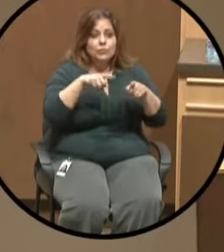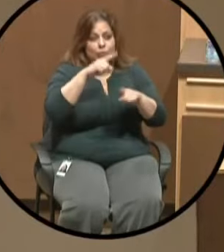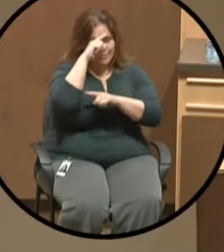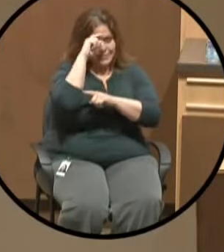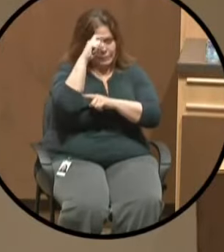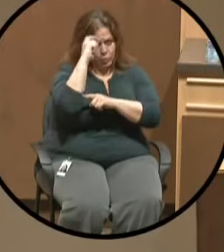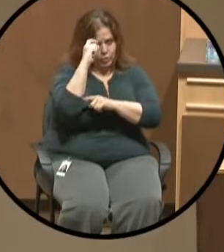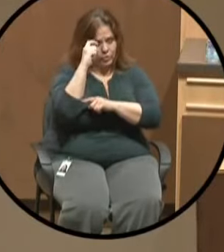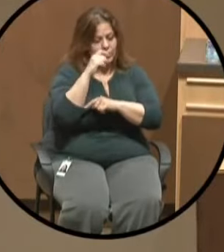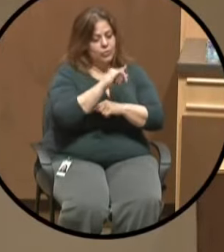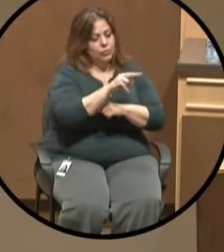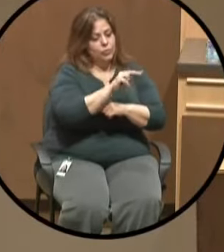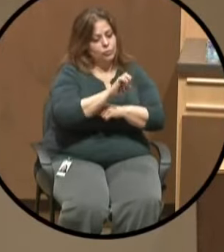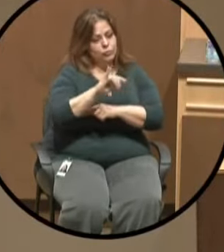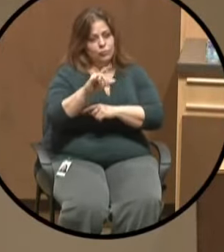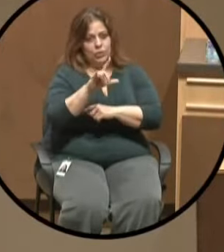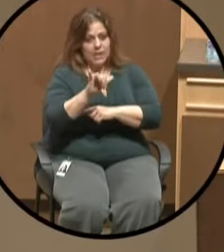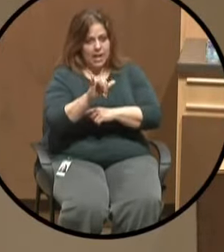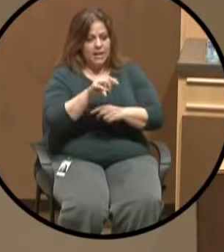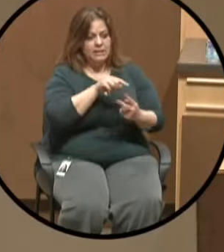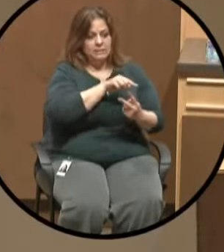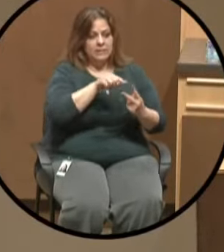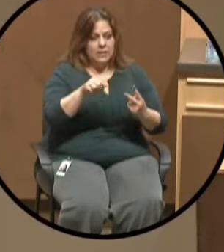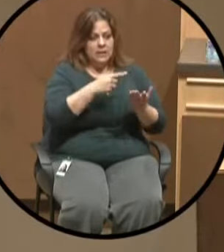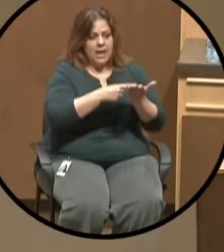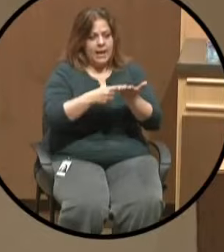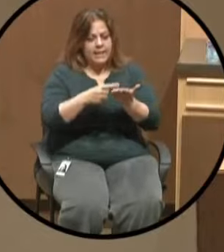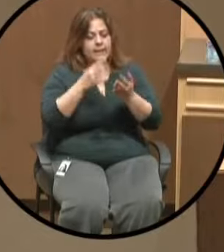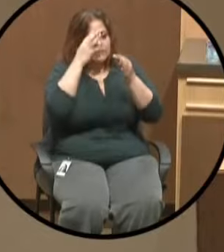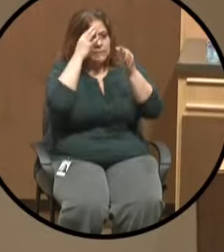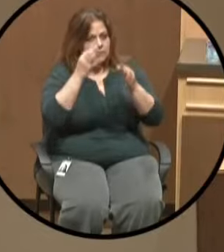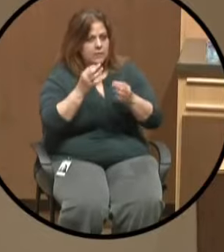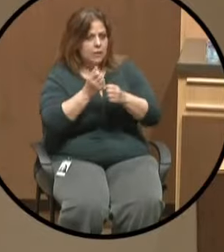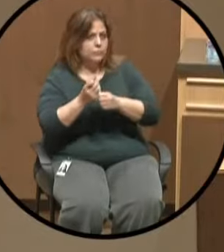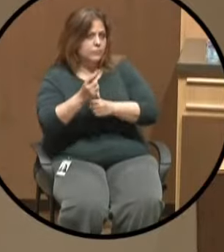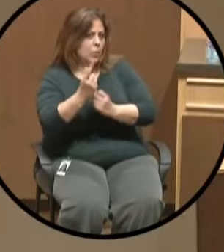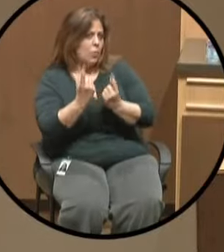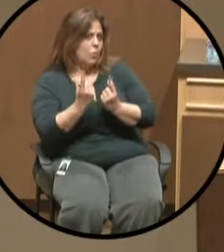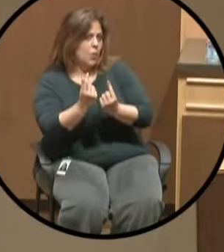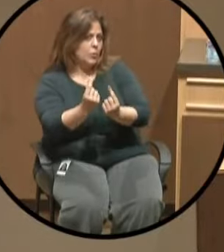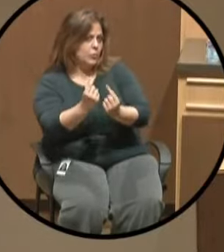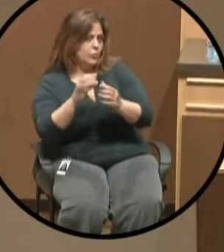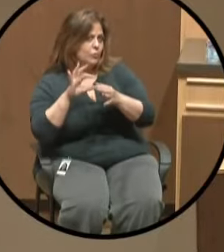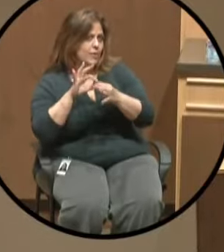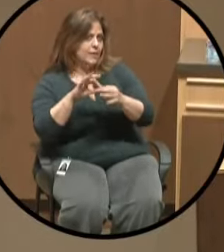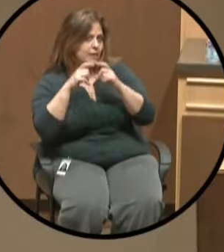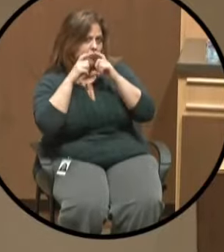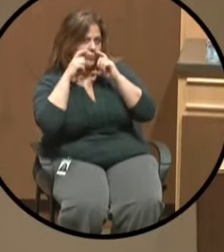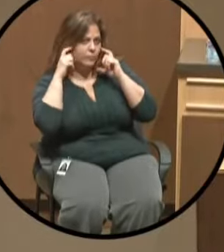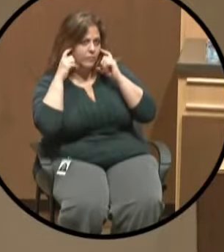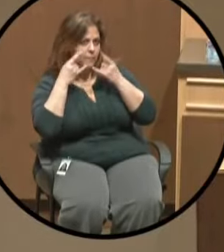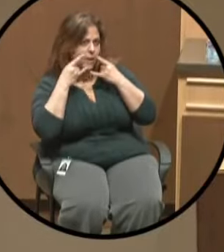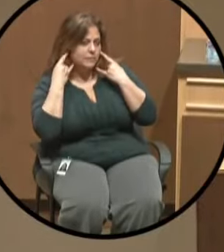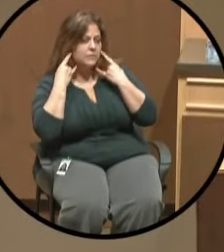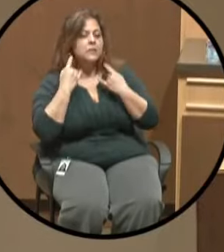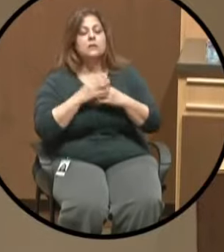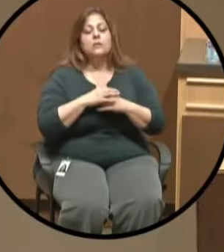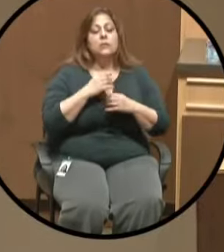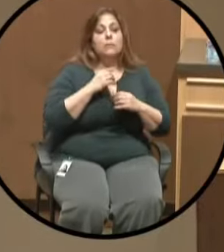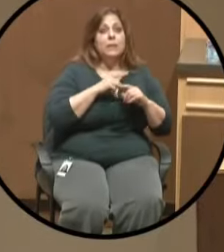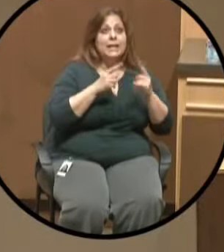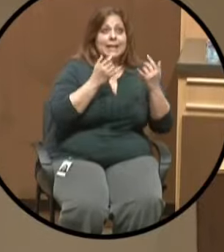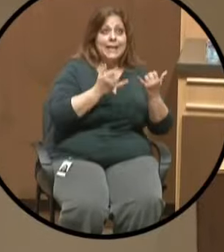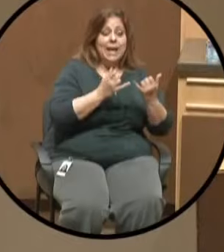there have to be some discussions, and eventually there'll have to be a determination about face masks. But I've asked Dr. Hsu and then Dr. Musinski to at